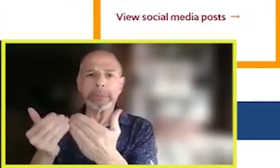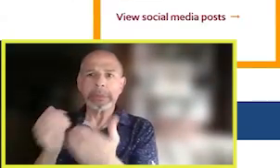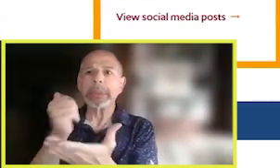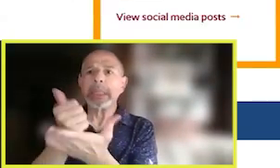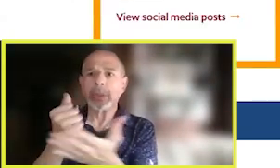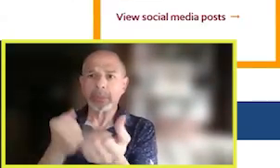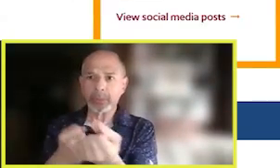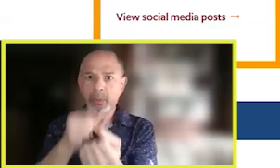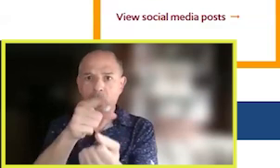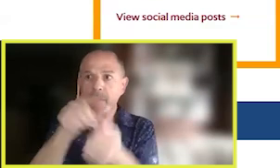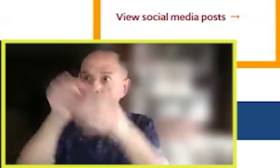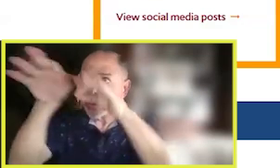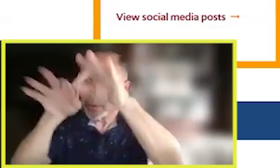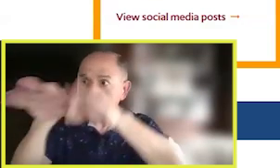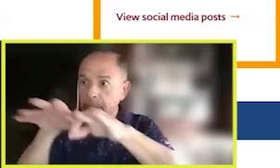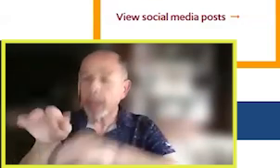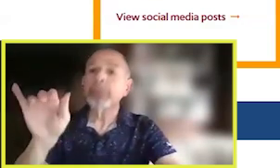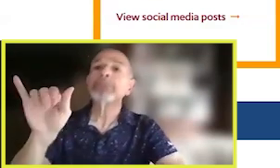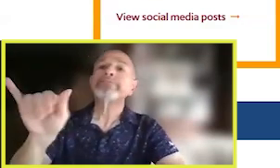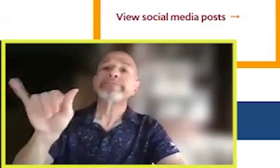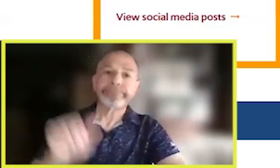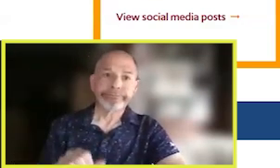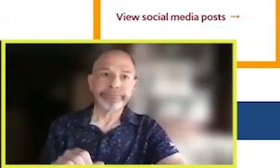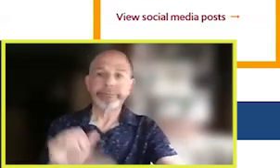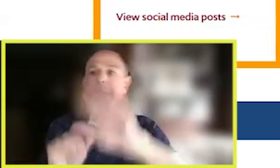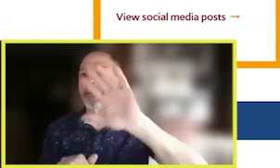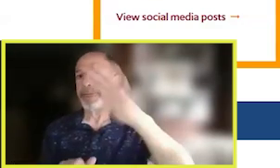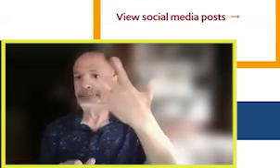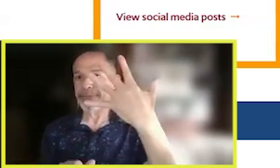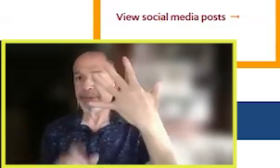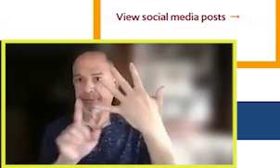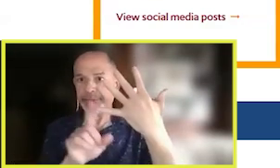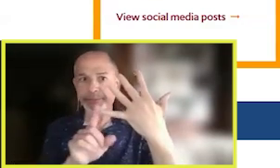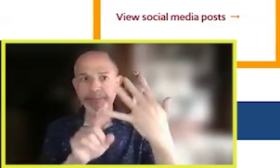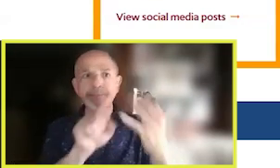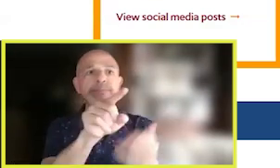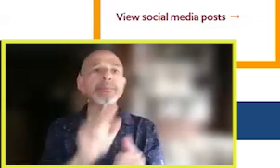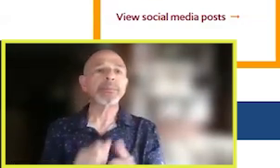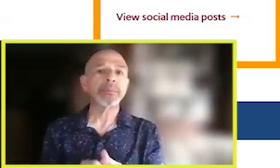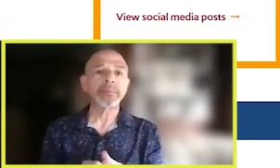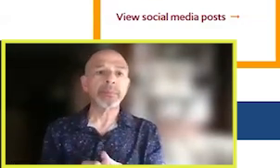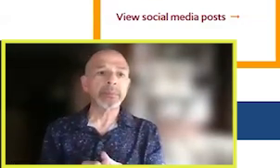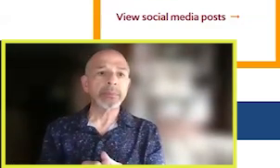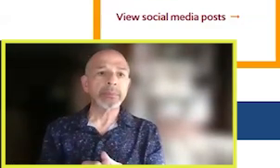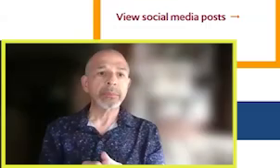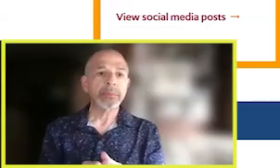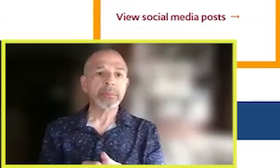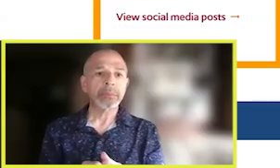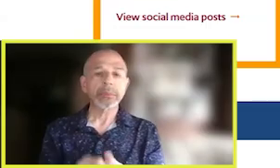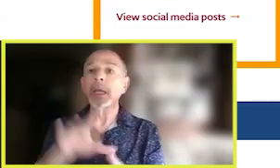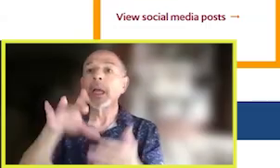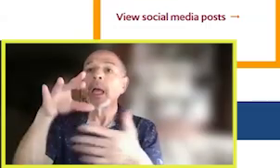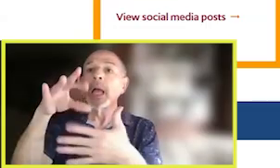There's a 5th step on this last slide. And how you can find resources is you can click one of the options at the bottom and find